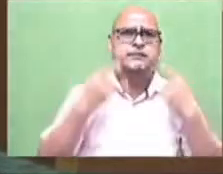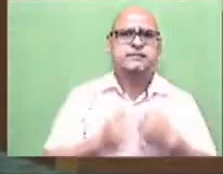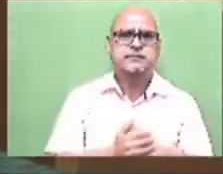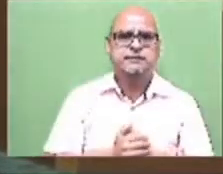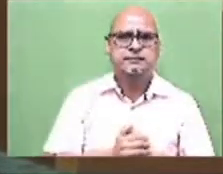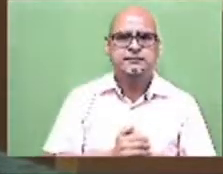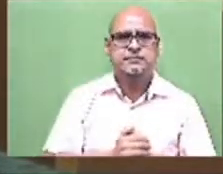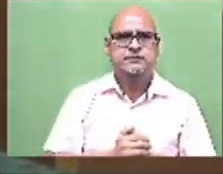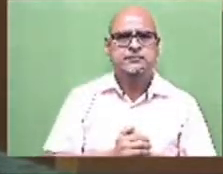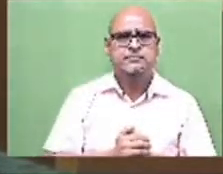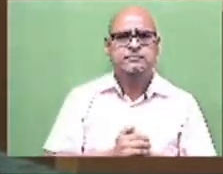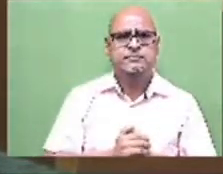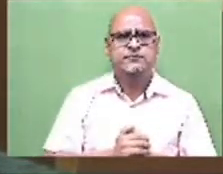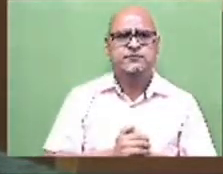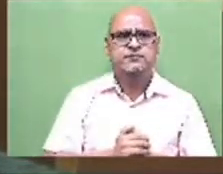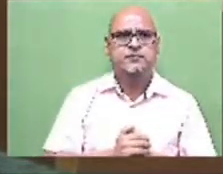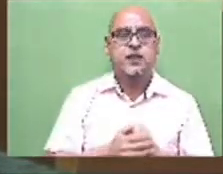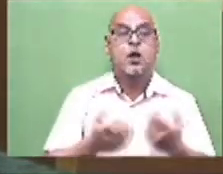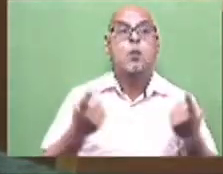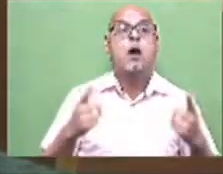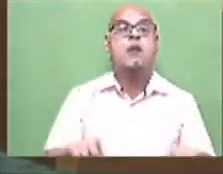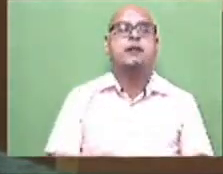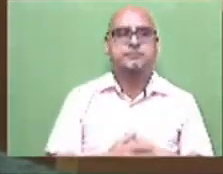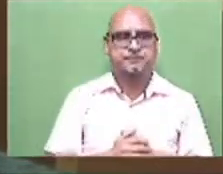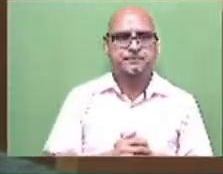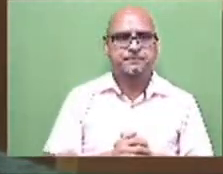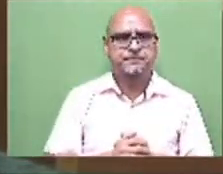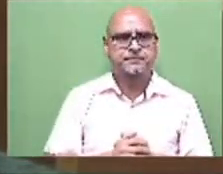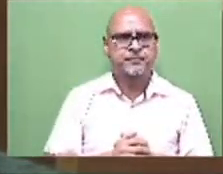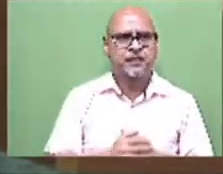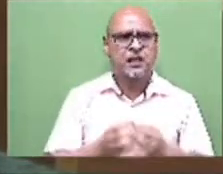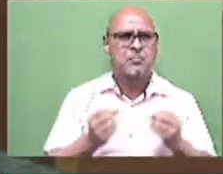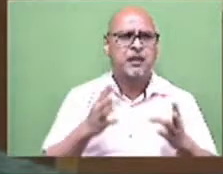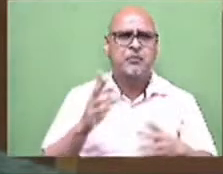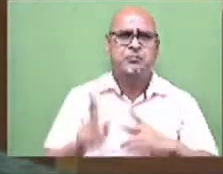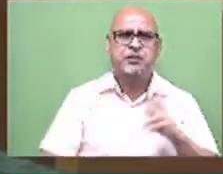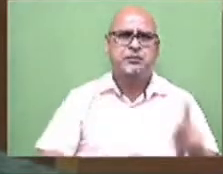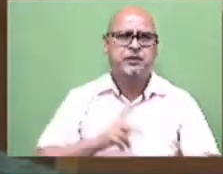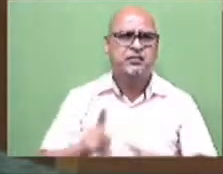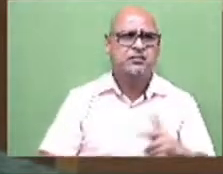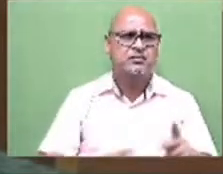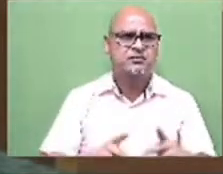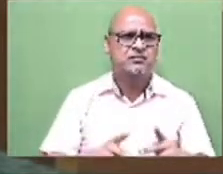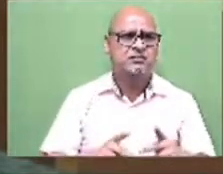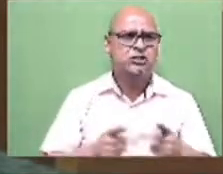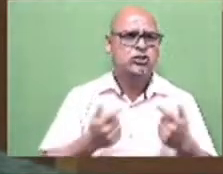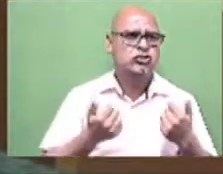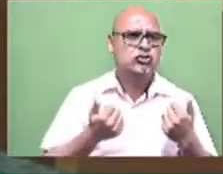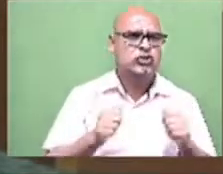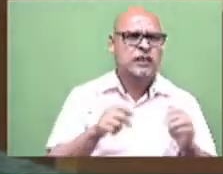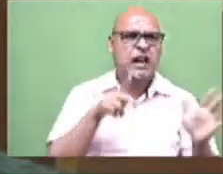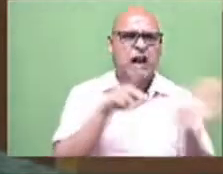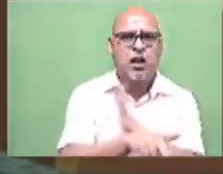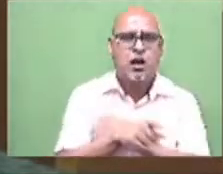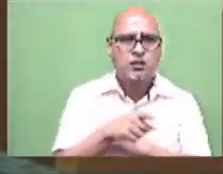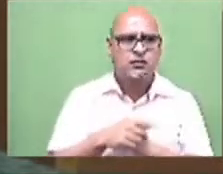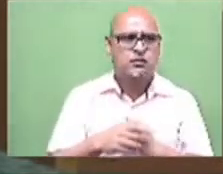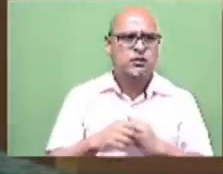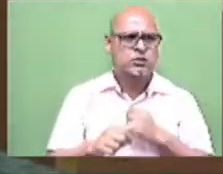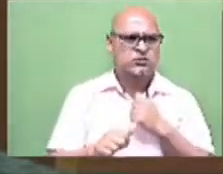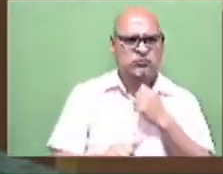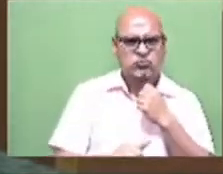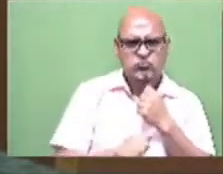were made to her life, and she had to withdraw the regulation, and then it was left up to the governor of California to implement